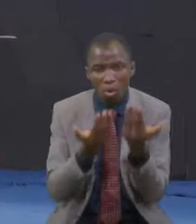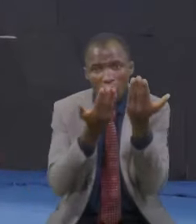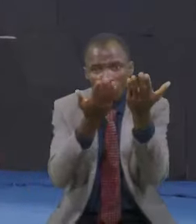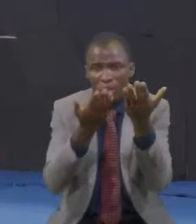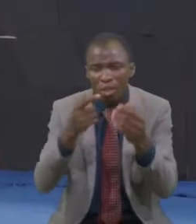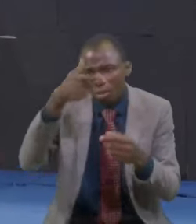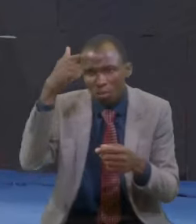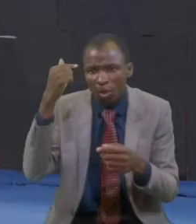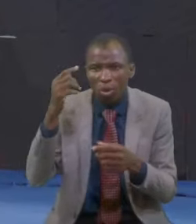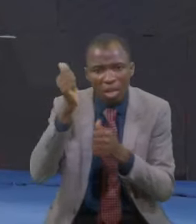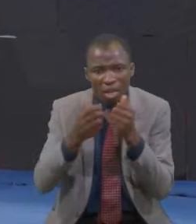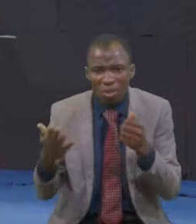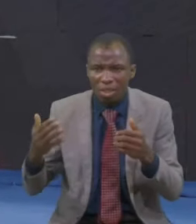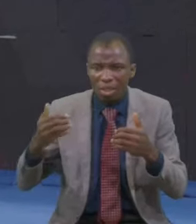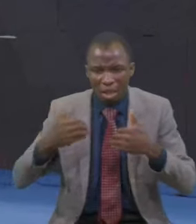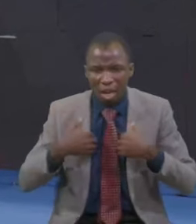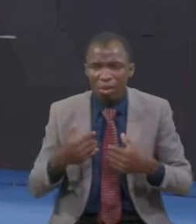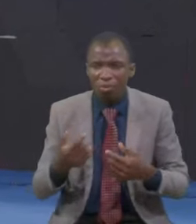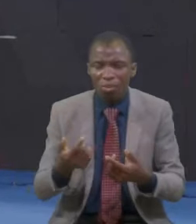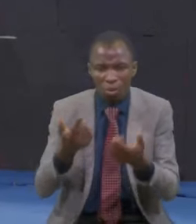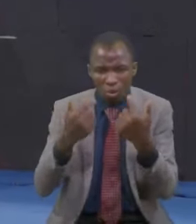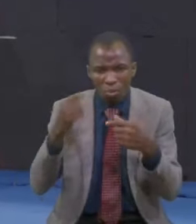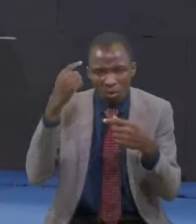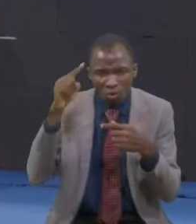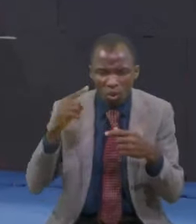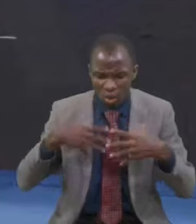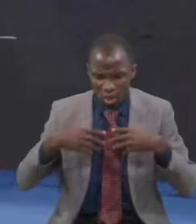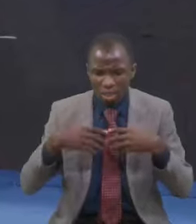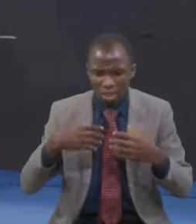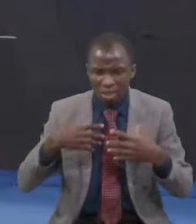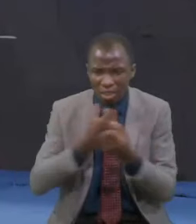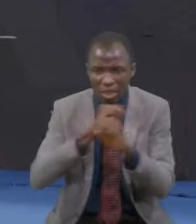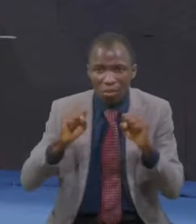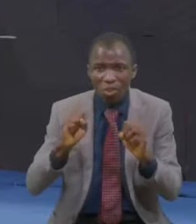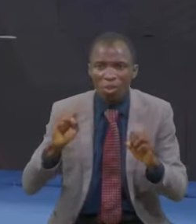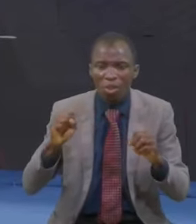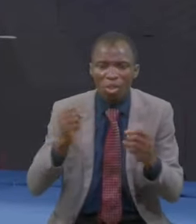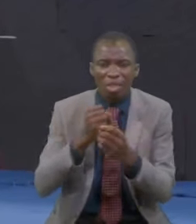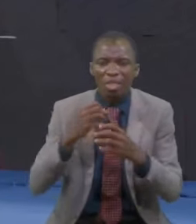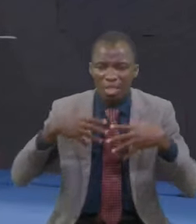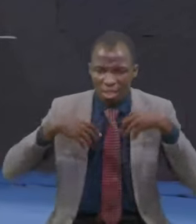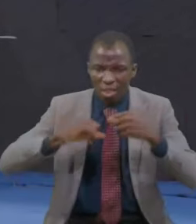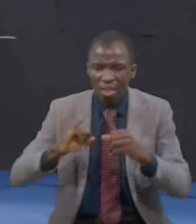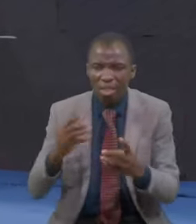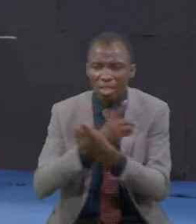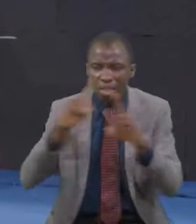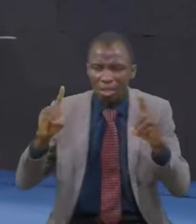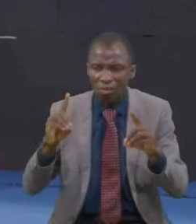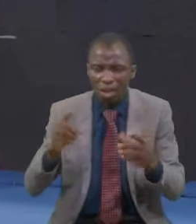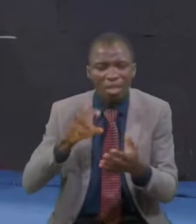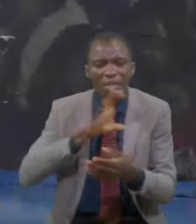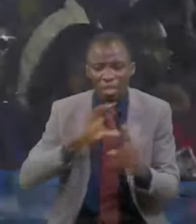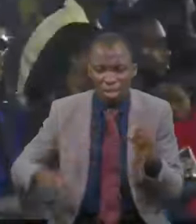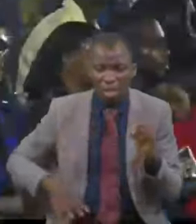have come for, salvation, healing, deliverance, Christ has paid for everything for